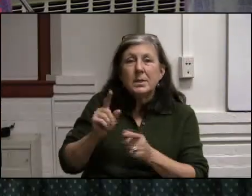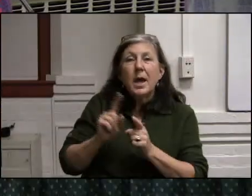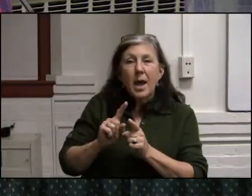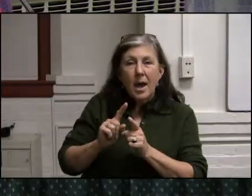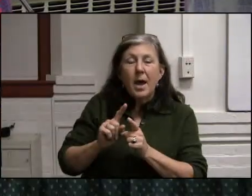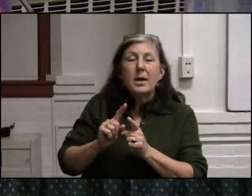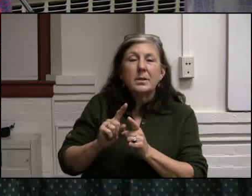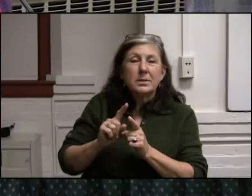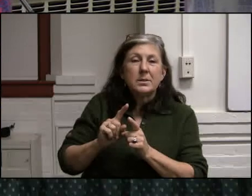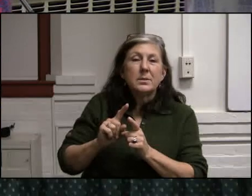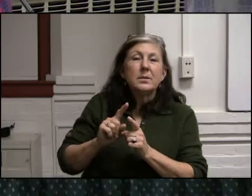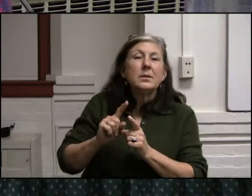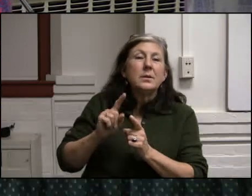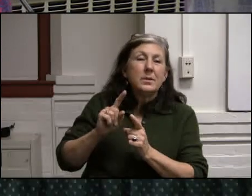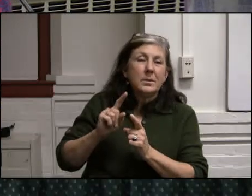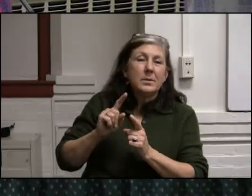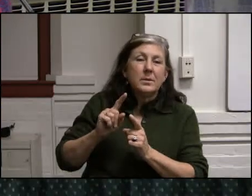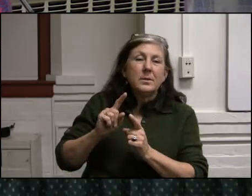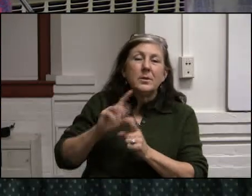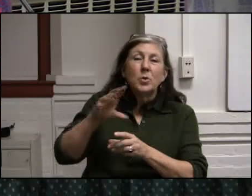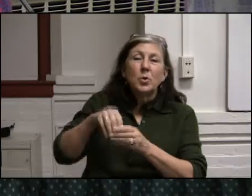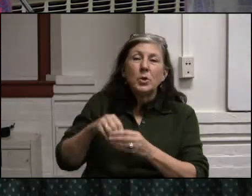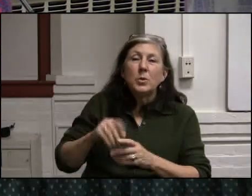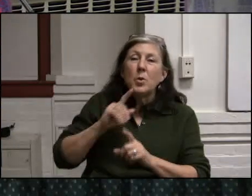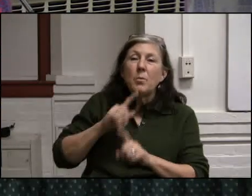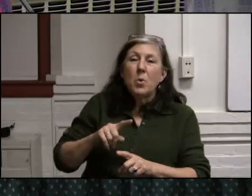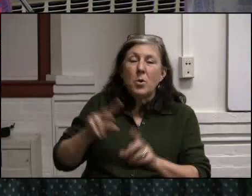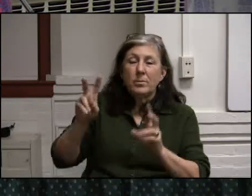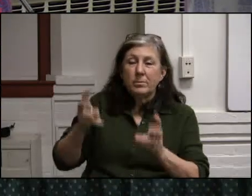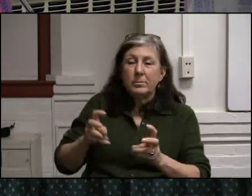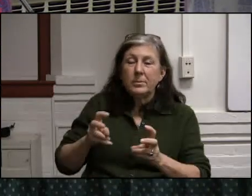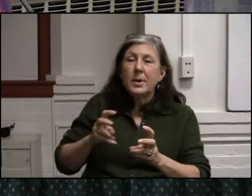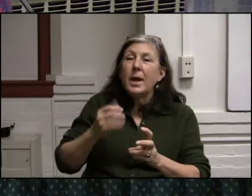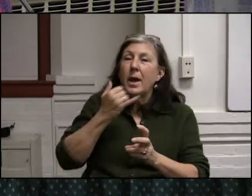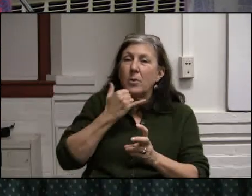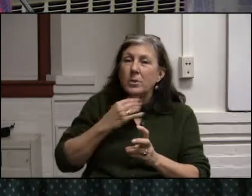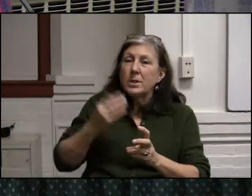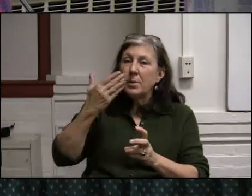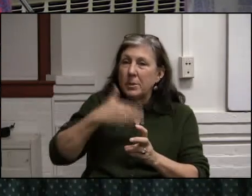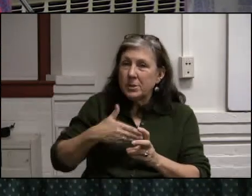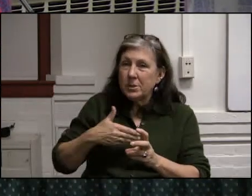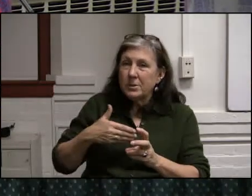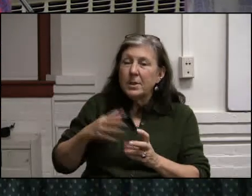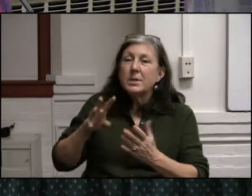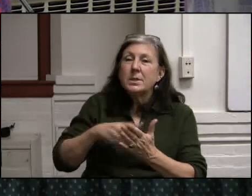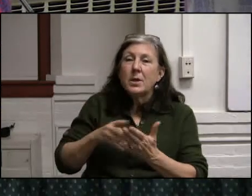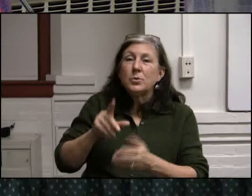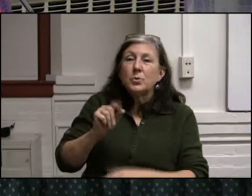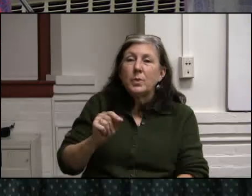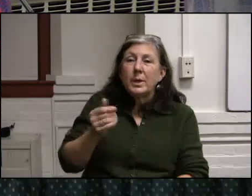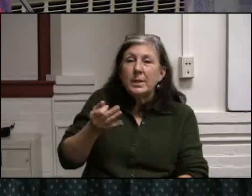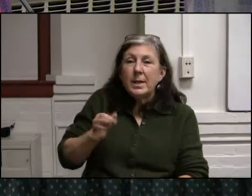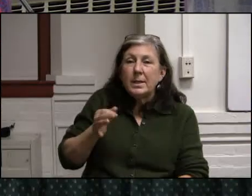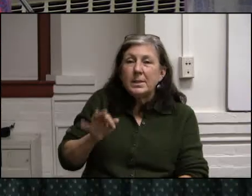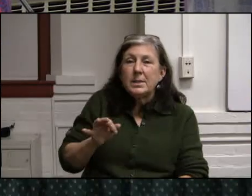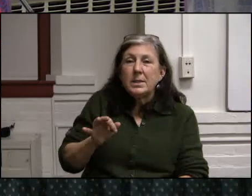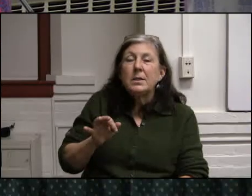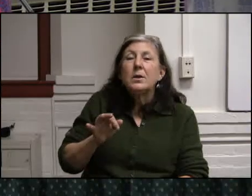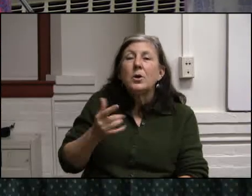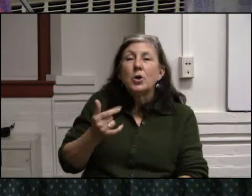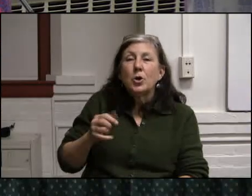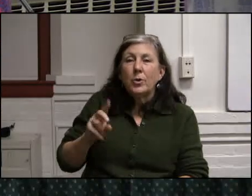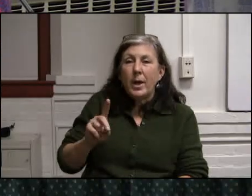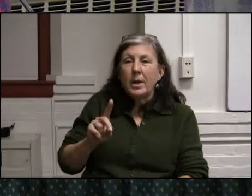reports entitled Errors and Omissions, Schedule 2019 Grand List, and Errors and